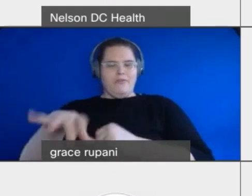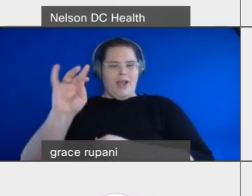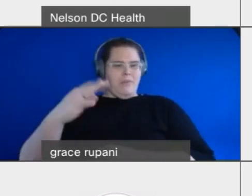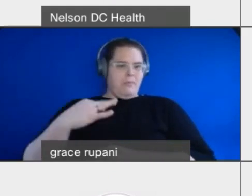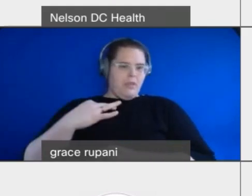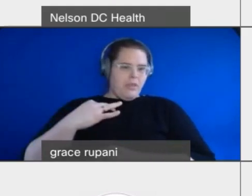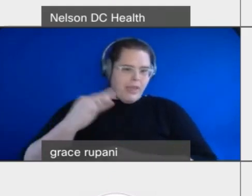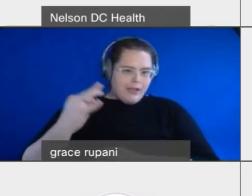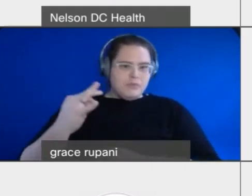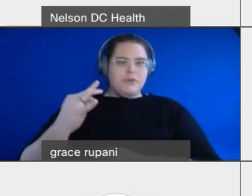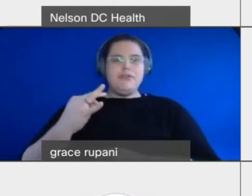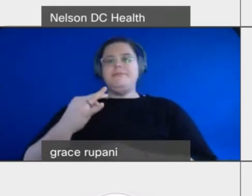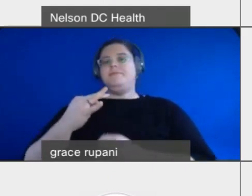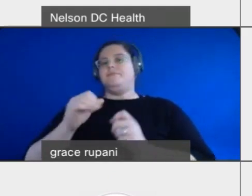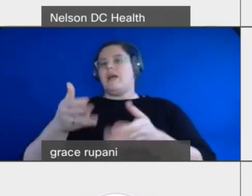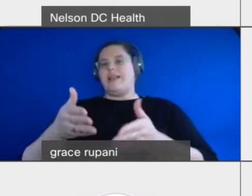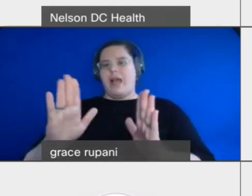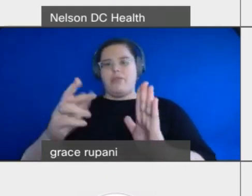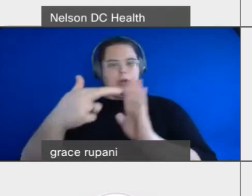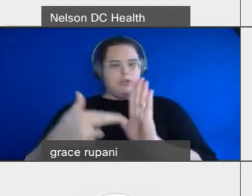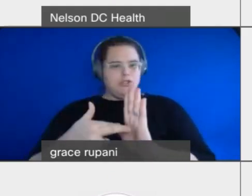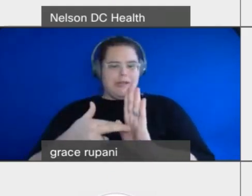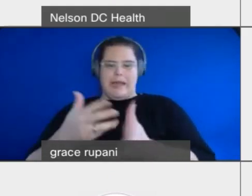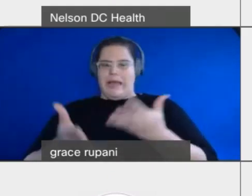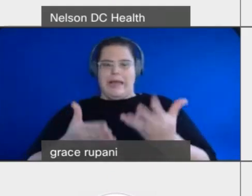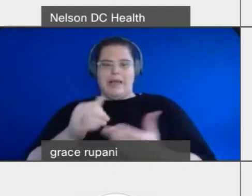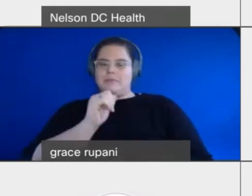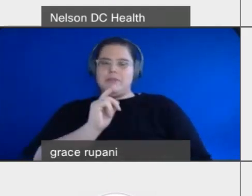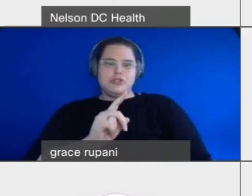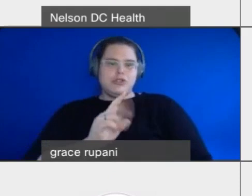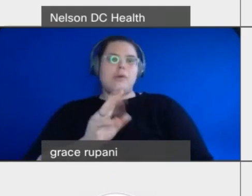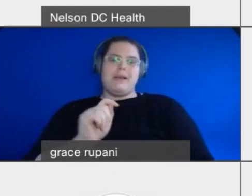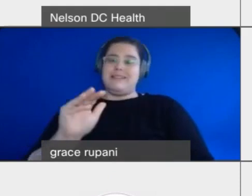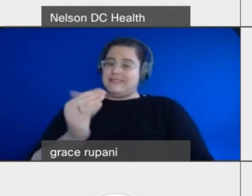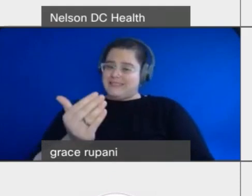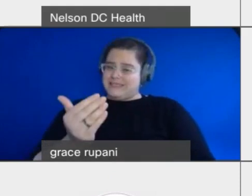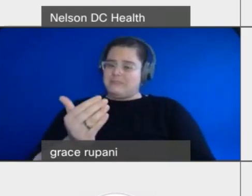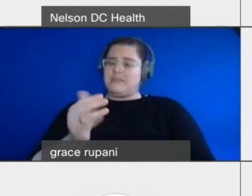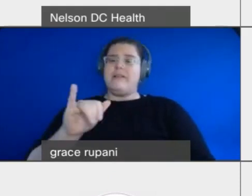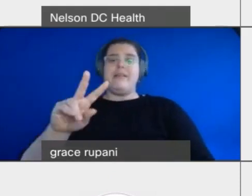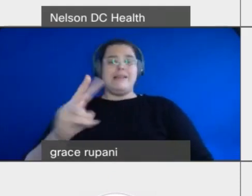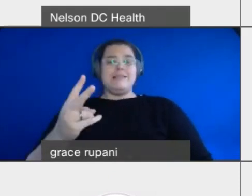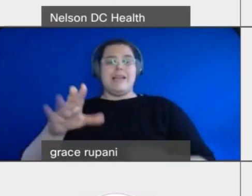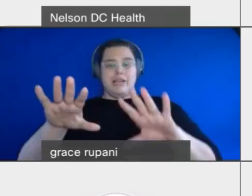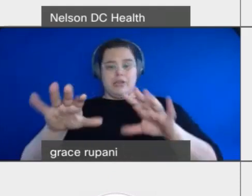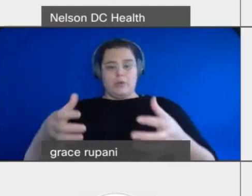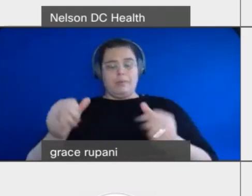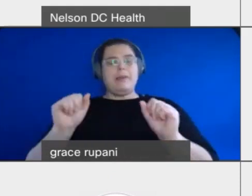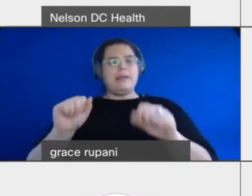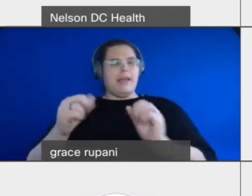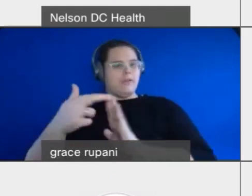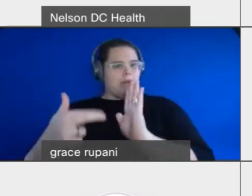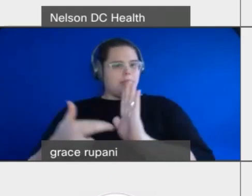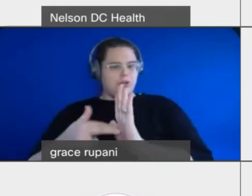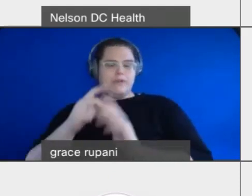sure yet, but it sounded like they are expecting for that group to begin being able to register to get vaccine